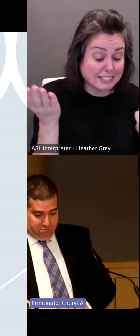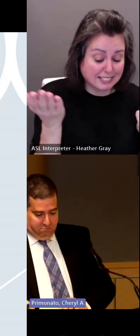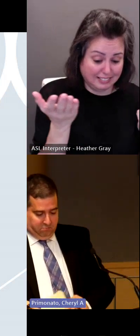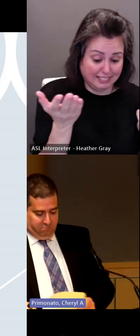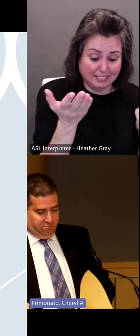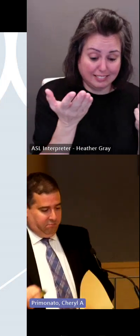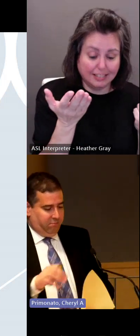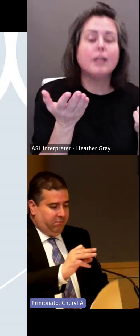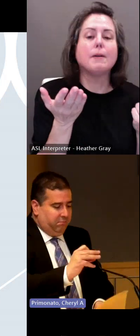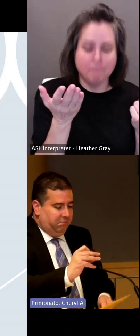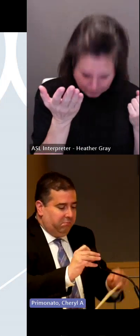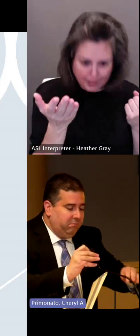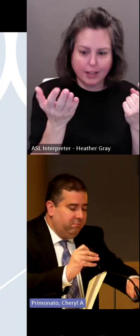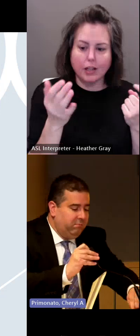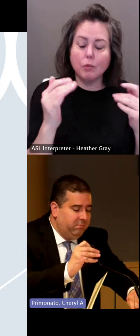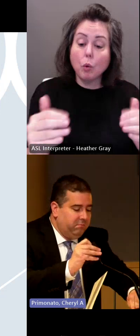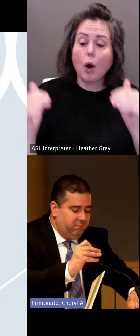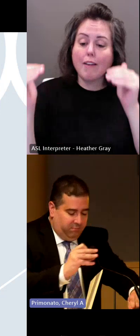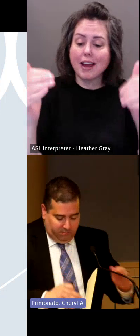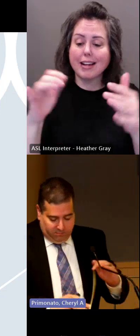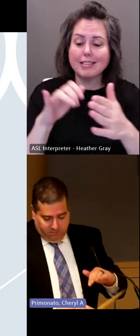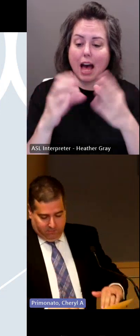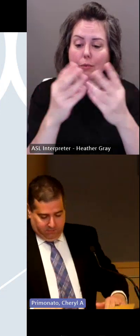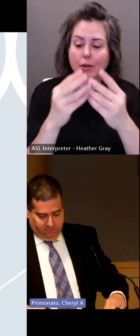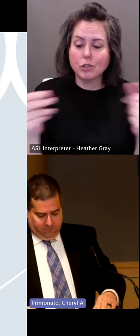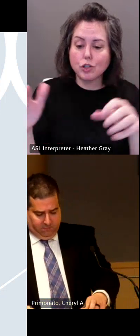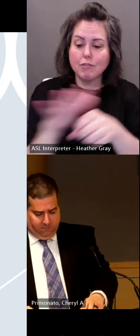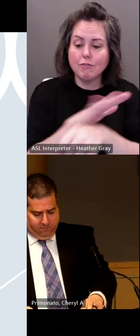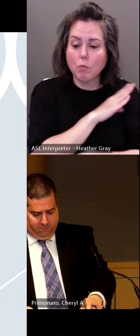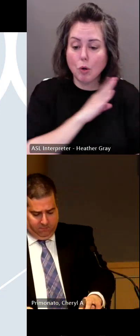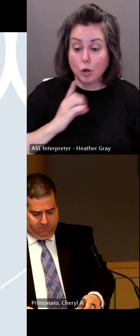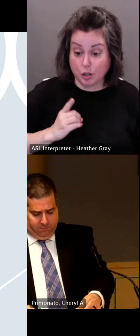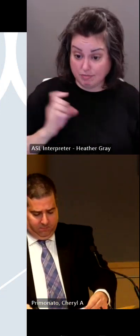May I have a motion to advance this resolution to the full board?